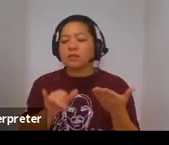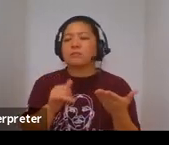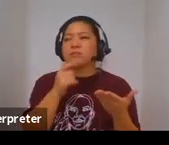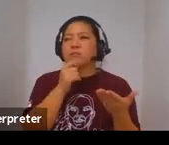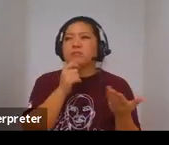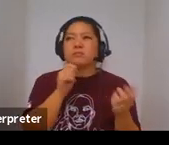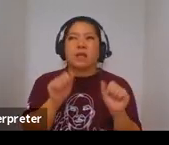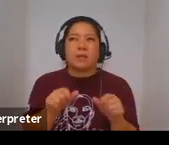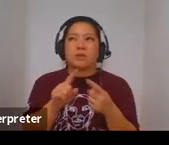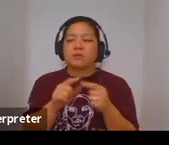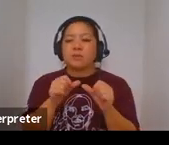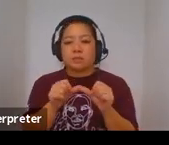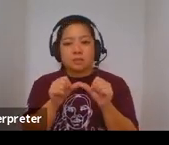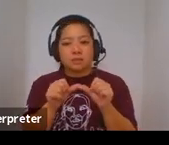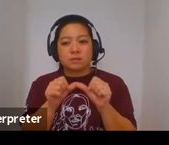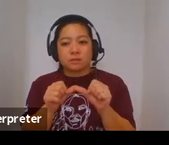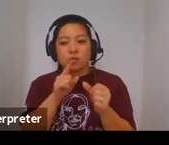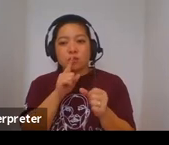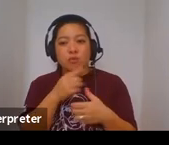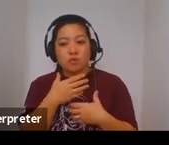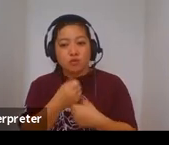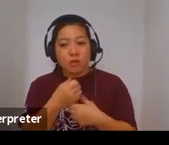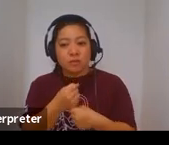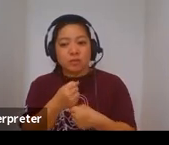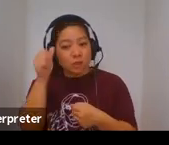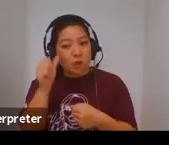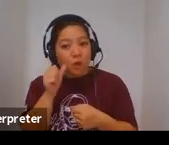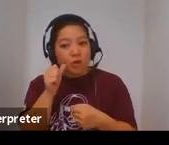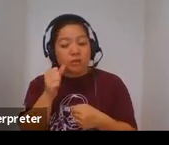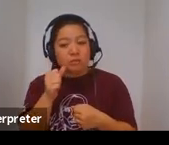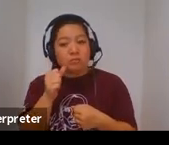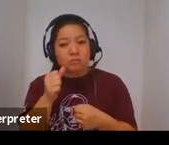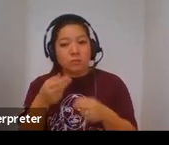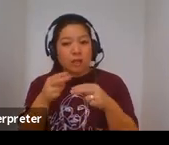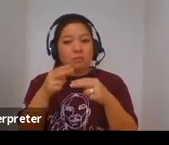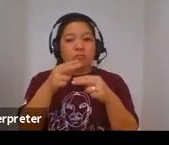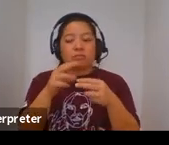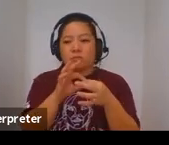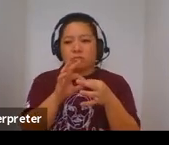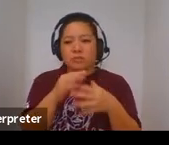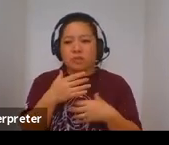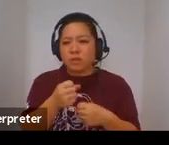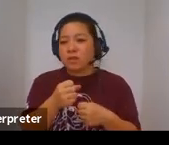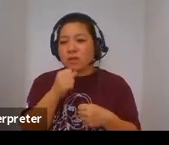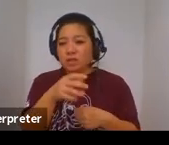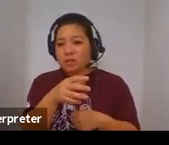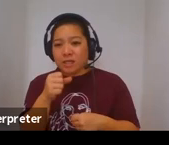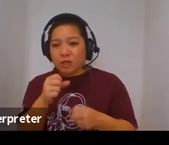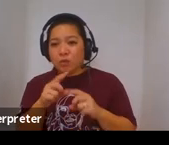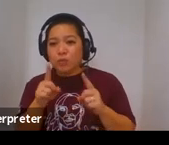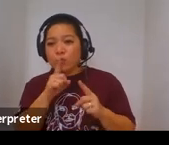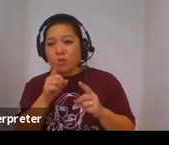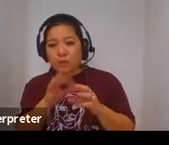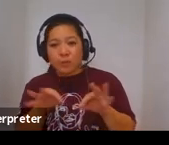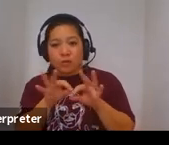Being able to be consistent and a trusted adult and build trust without just taking is really, really important.